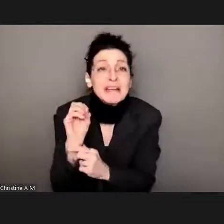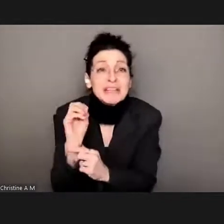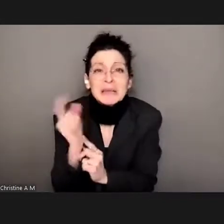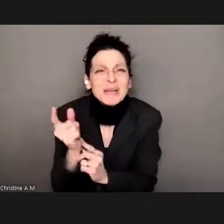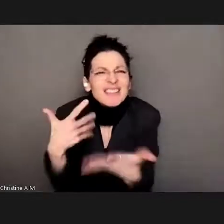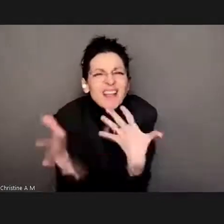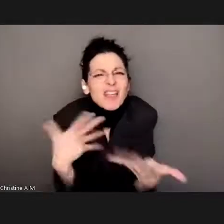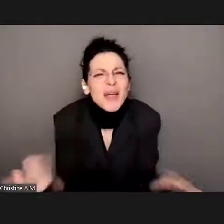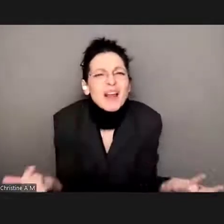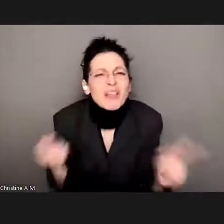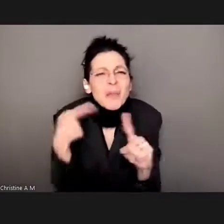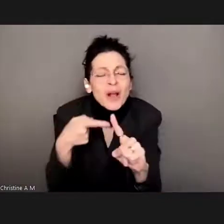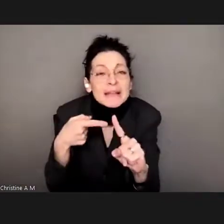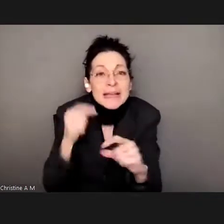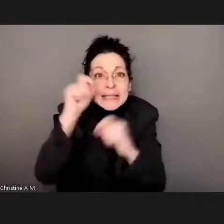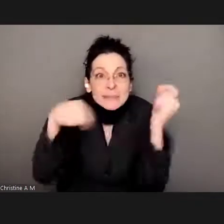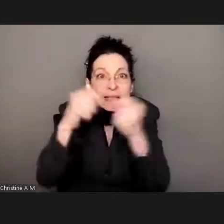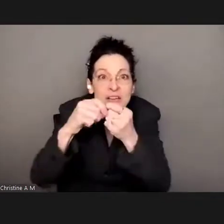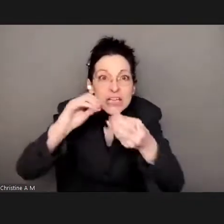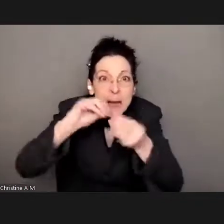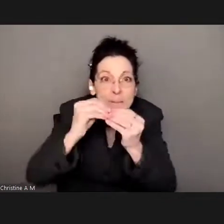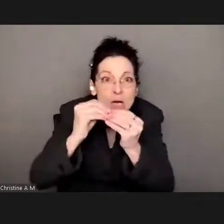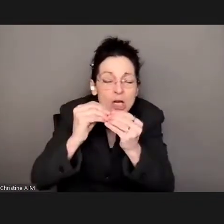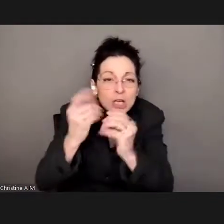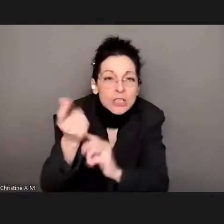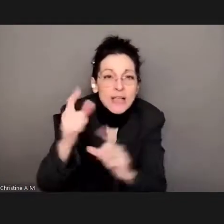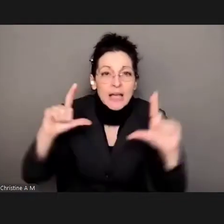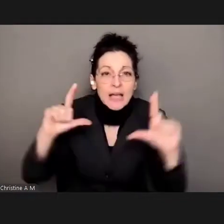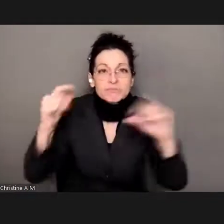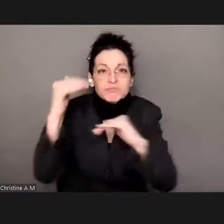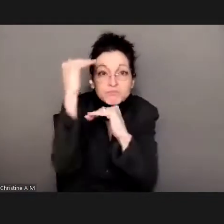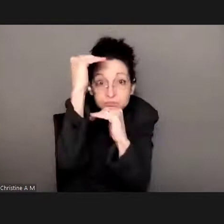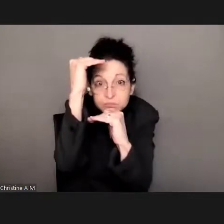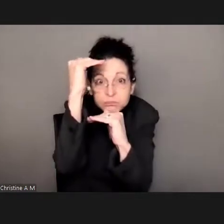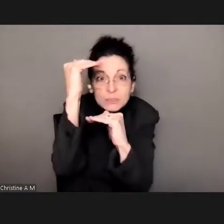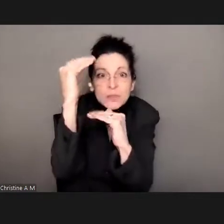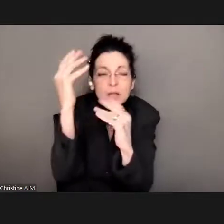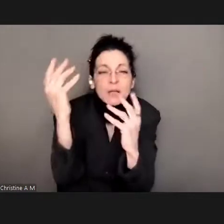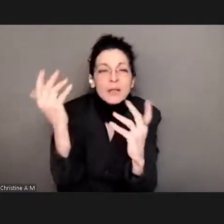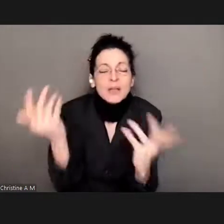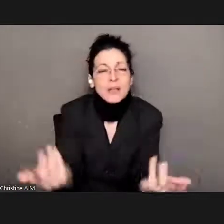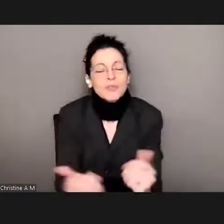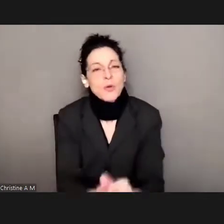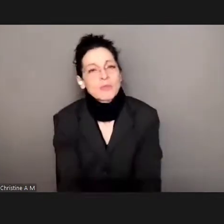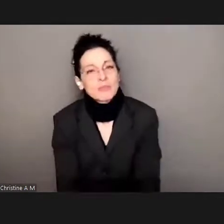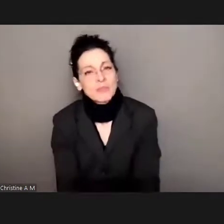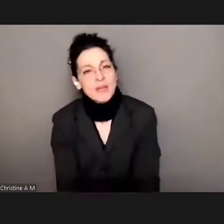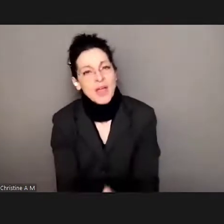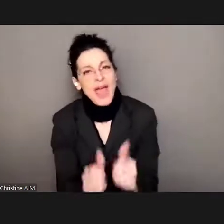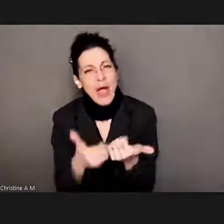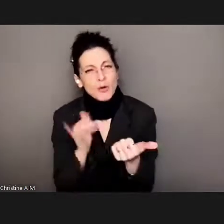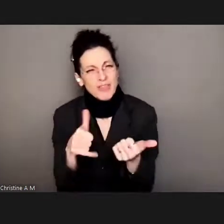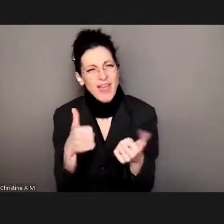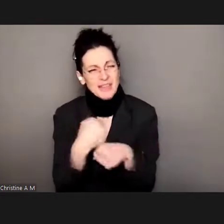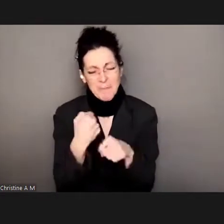What does that mean in terms of trying to crimp such a space, or in terms of trying to make it more